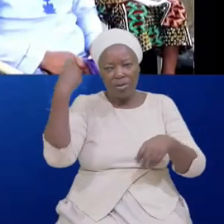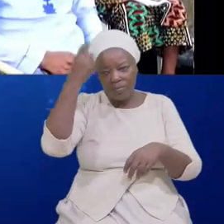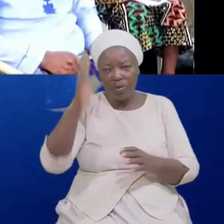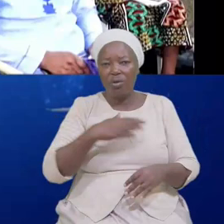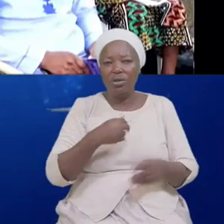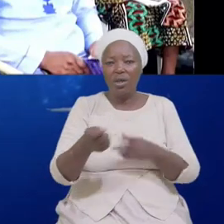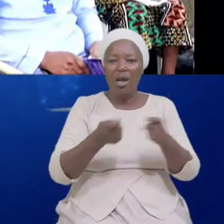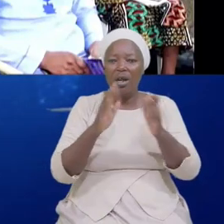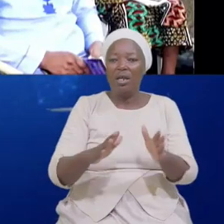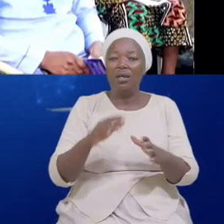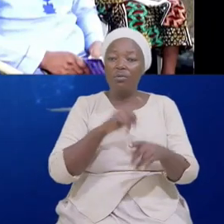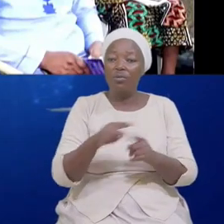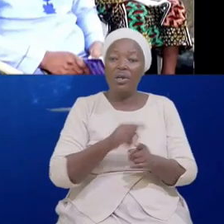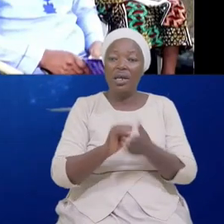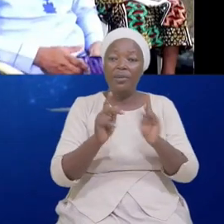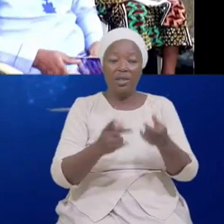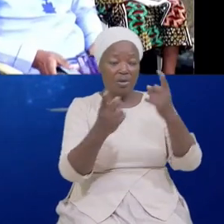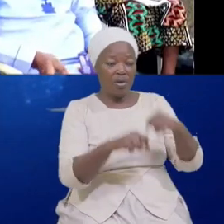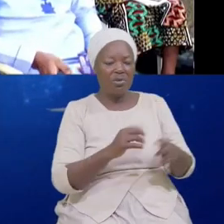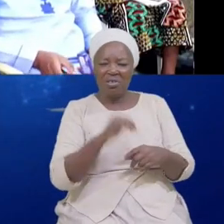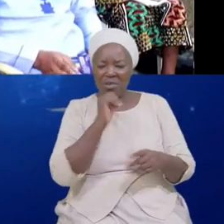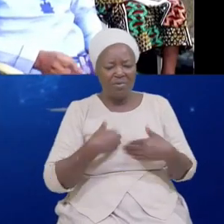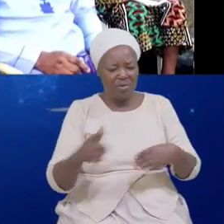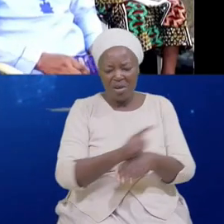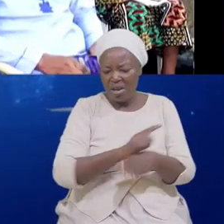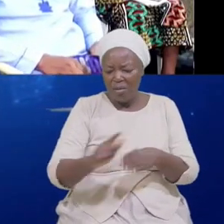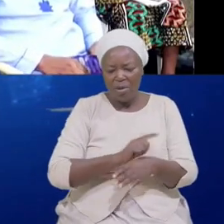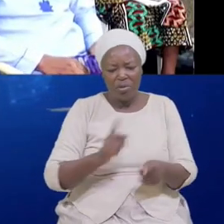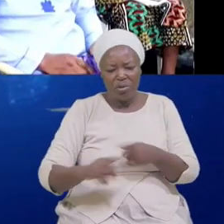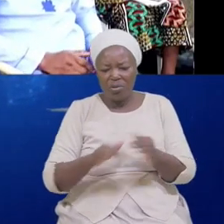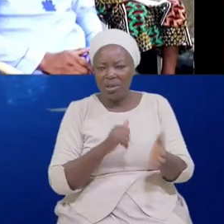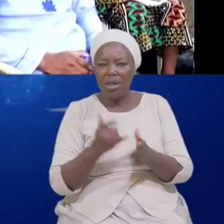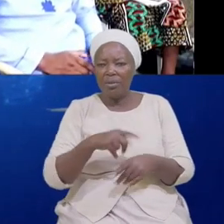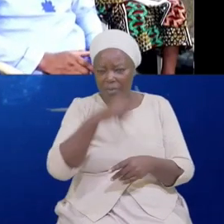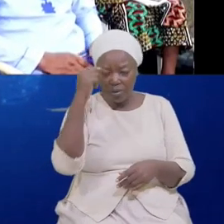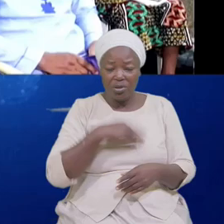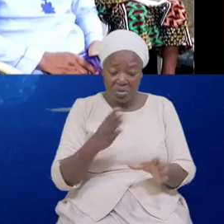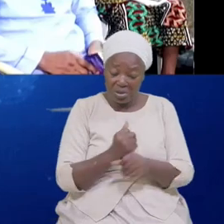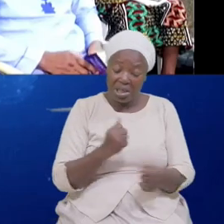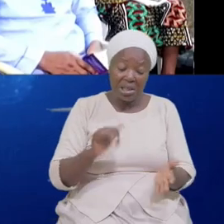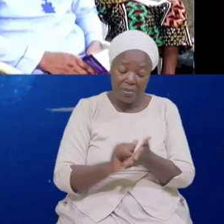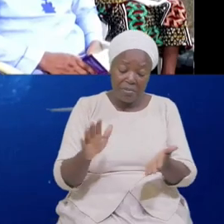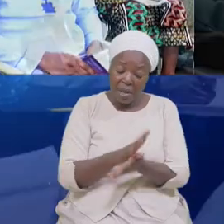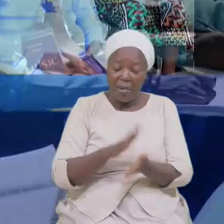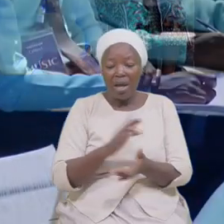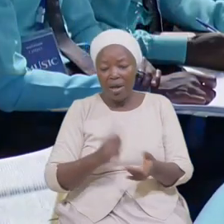he comes, he doesn't have to labor to write that. He picks that up, and he is the one it was written